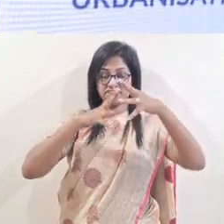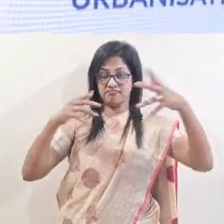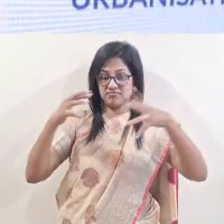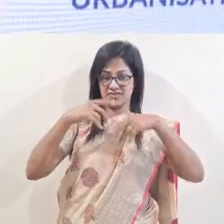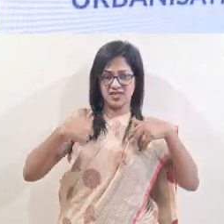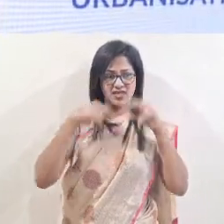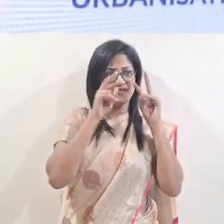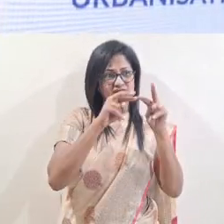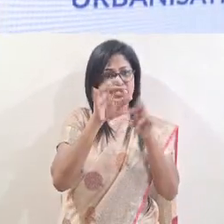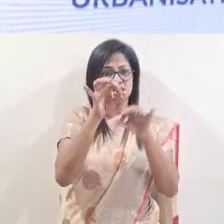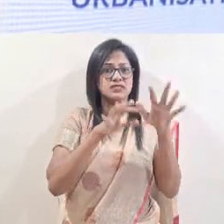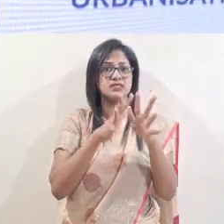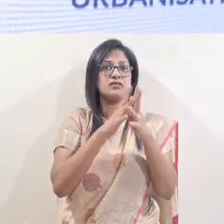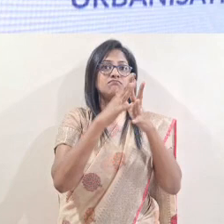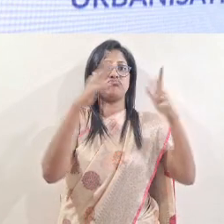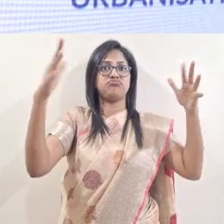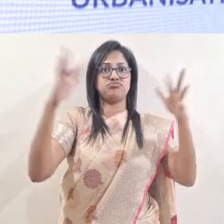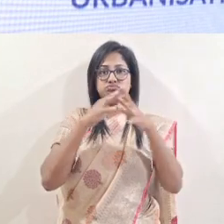urbanization, and